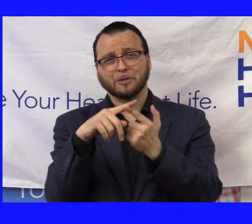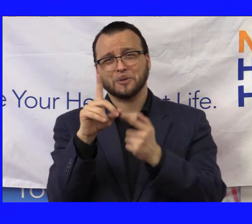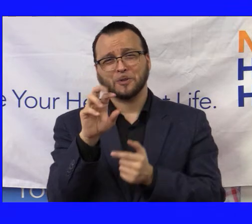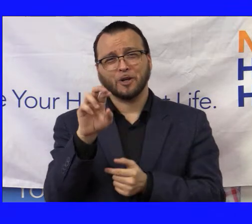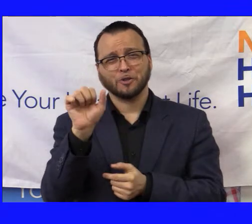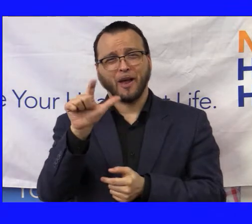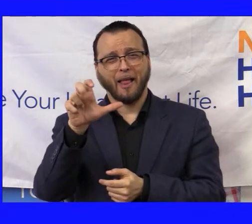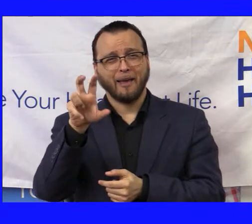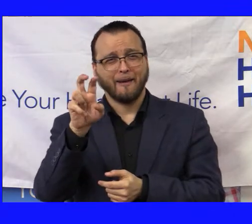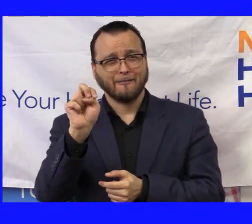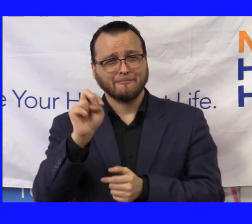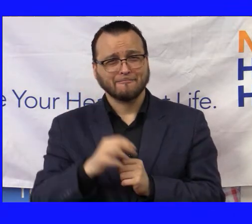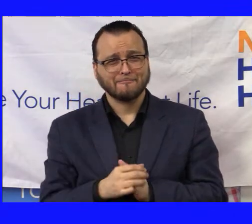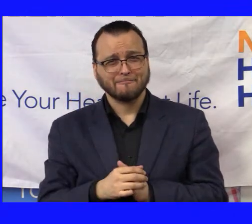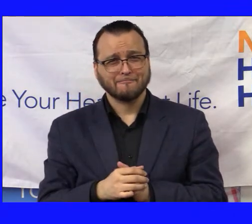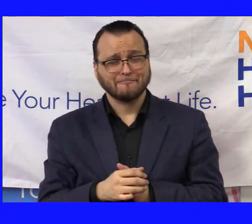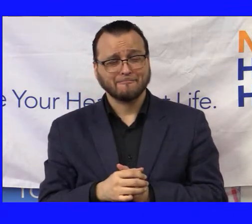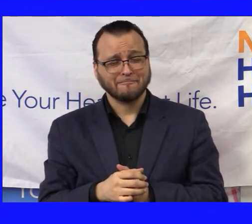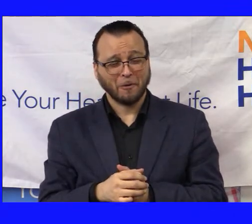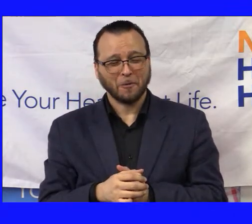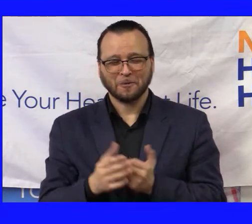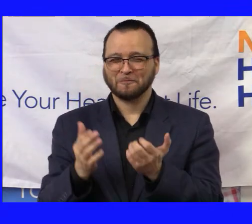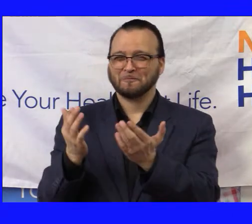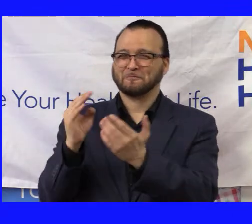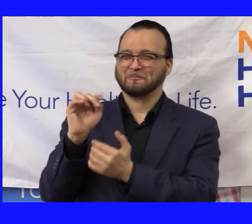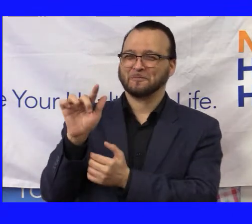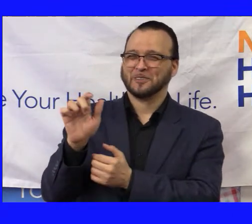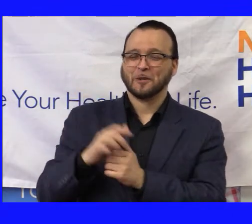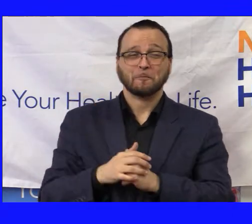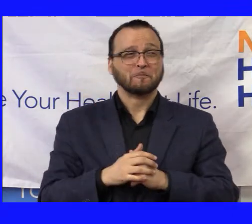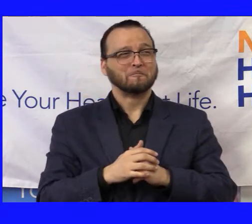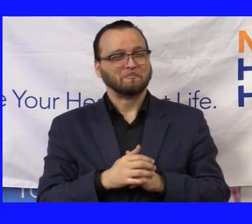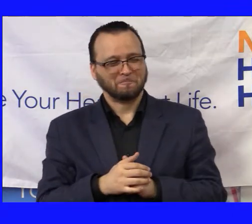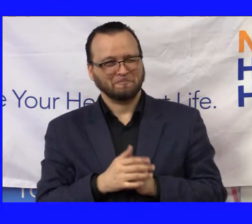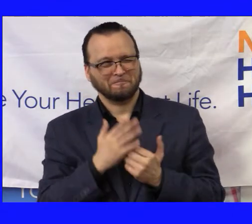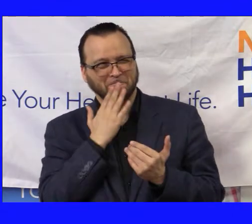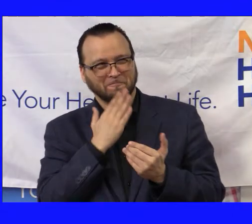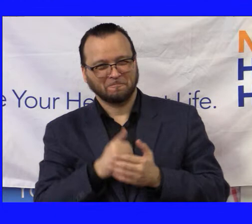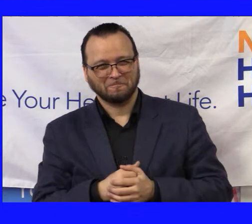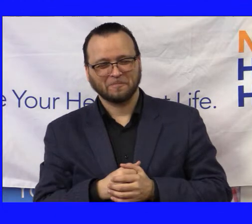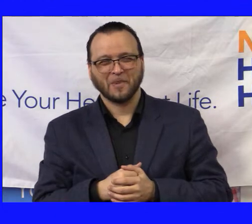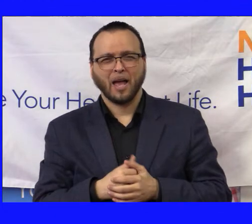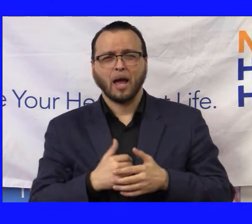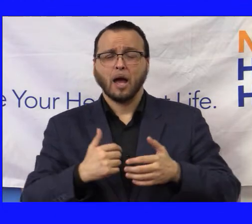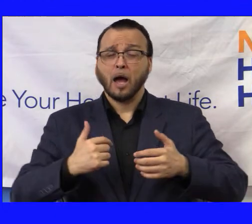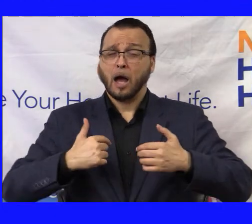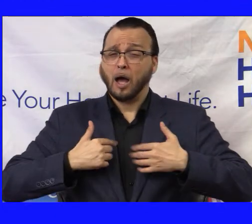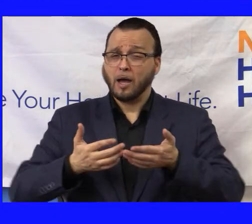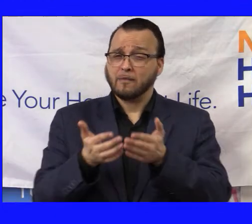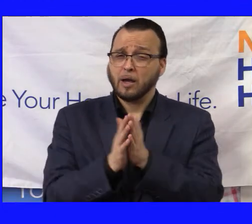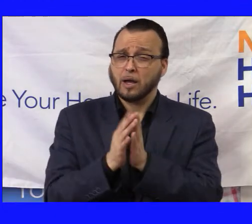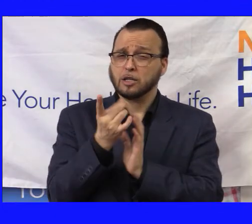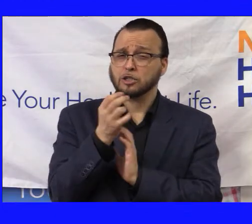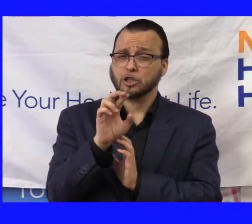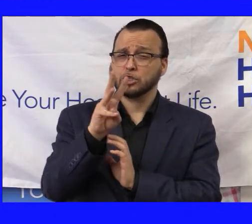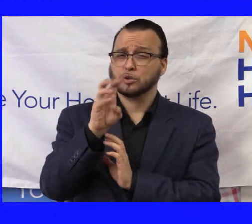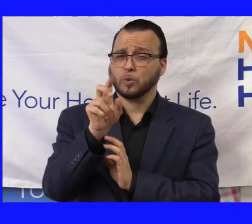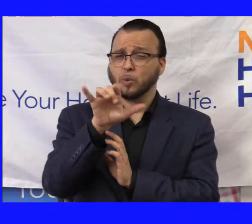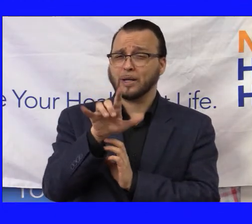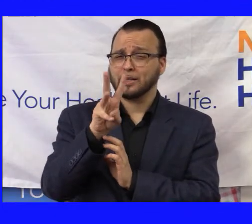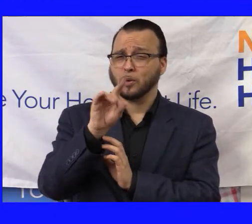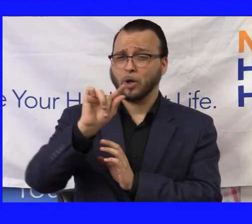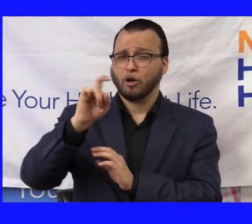Okay, Michelle. Thank you, Dr. Calamia. I've asked Dr. Wendy Wilcox, who's